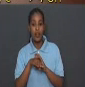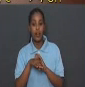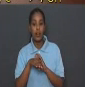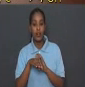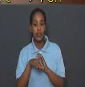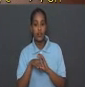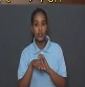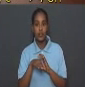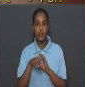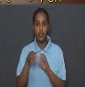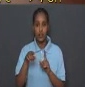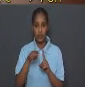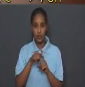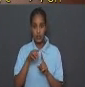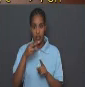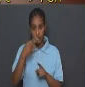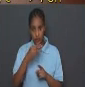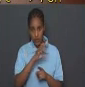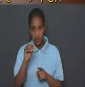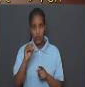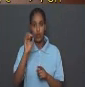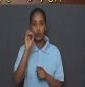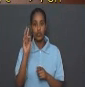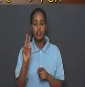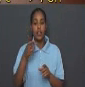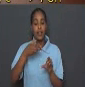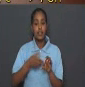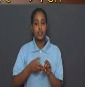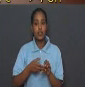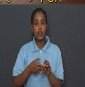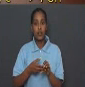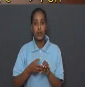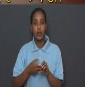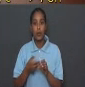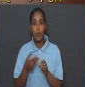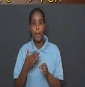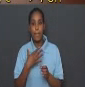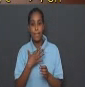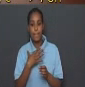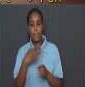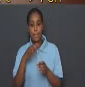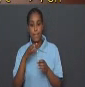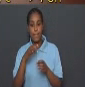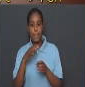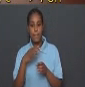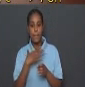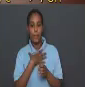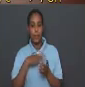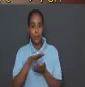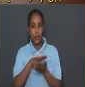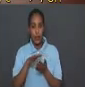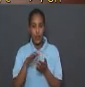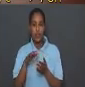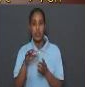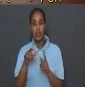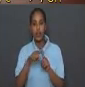electrodes. The hydrogen and oxygen gases bubble through the anode and